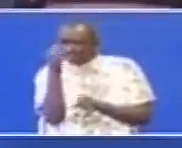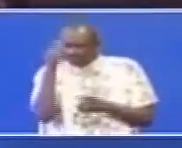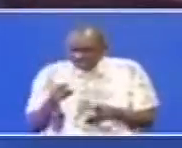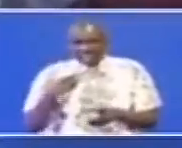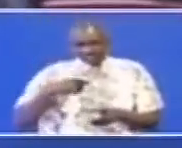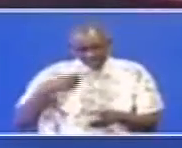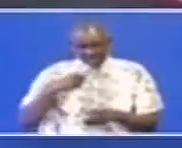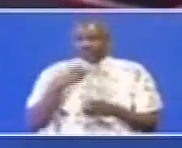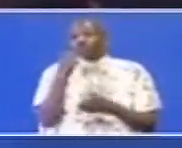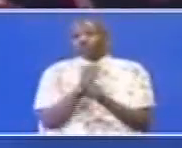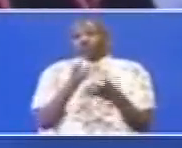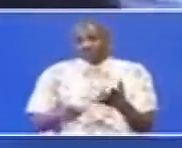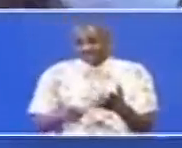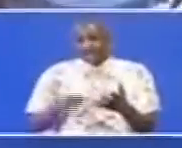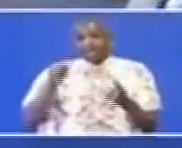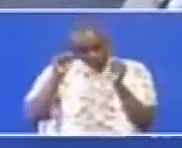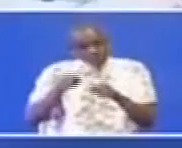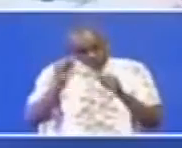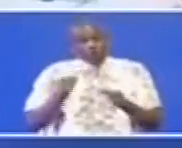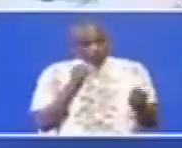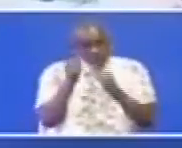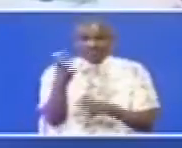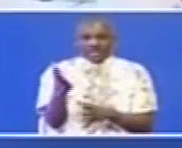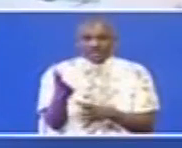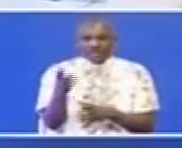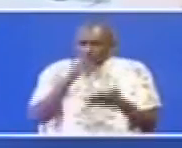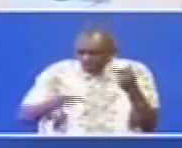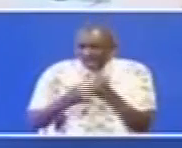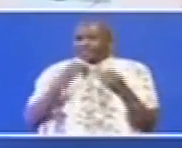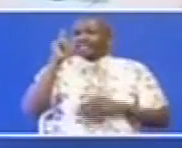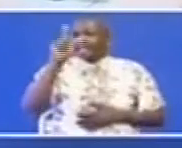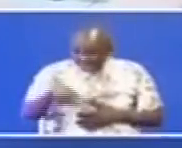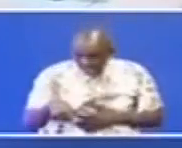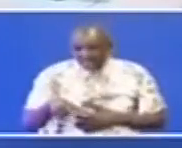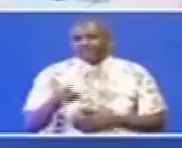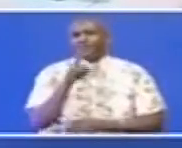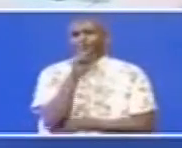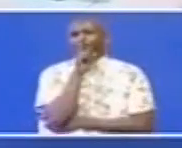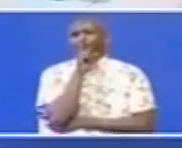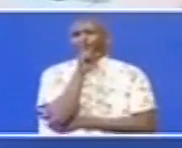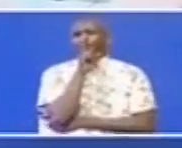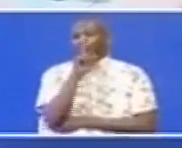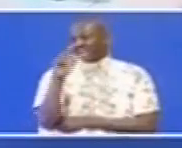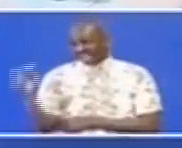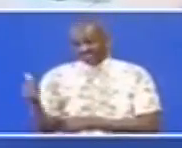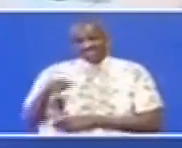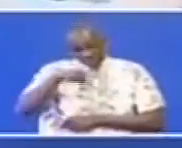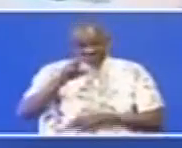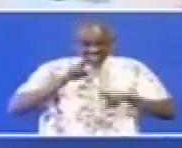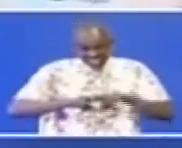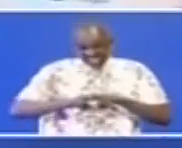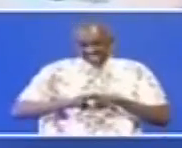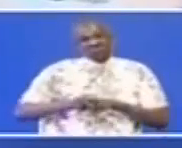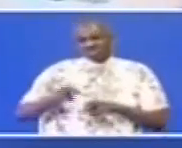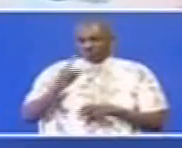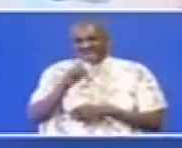settle the exchanges that had threatened to get out of hand. What followed was an awkward silence between the two leaders who had to sit next